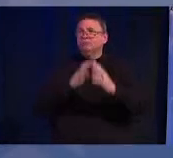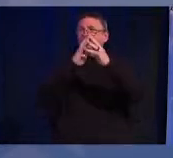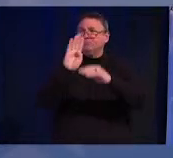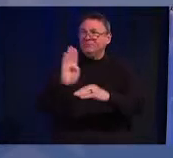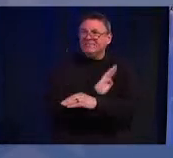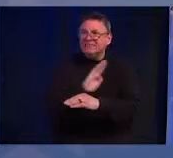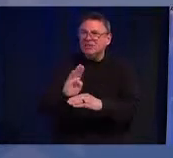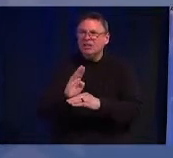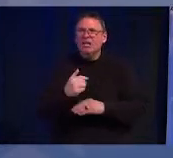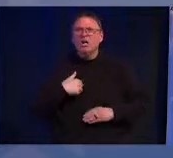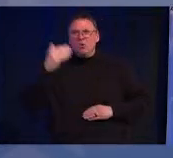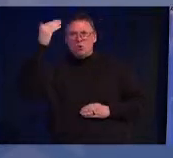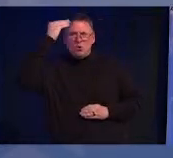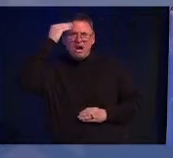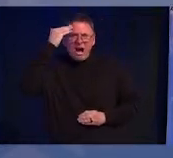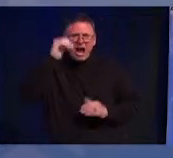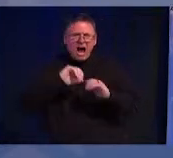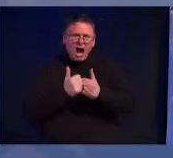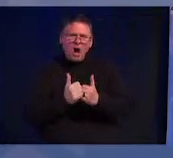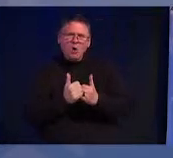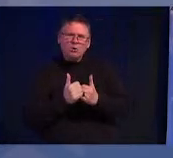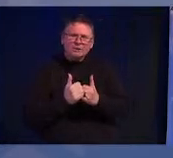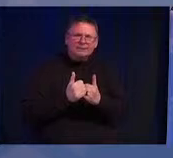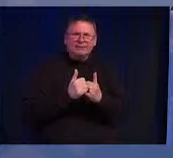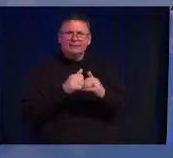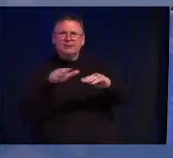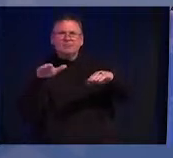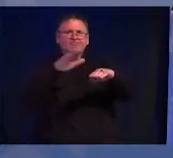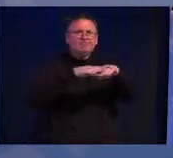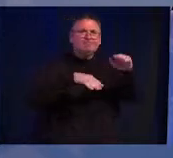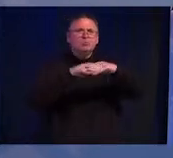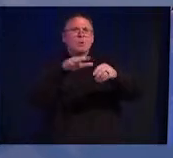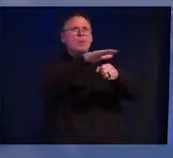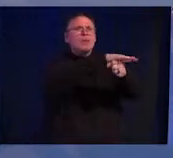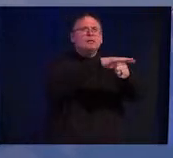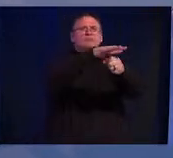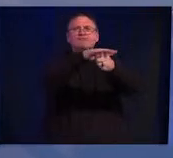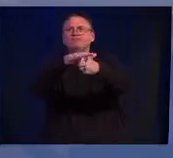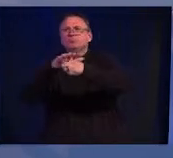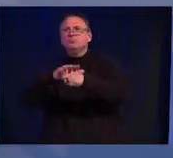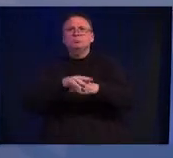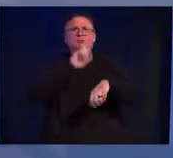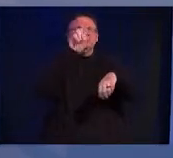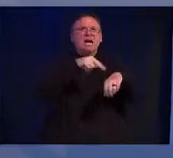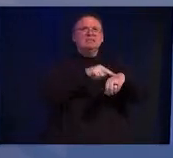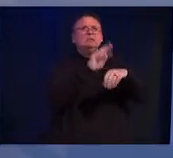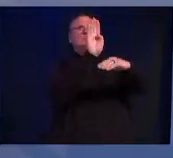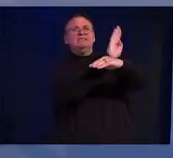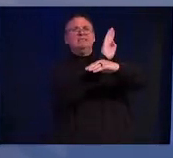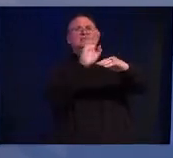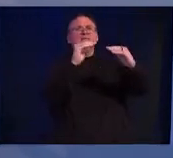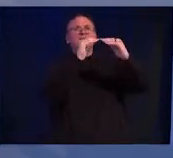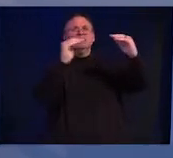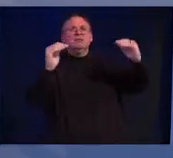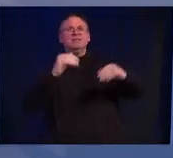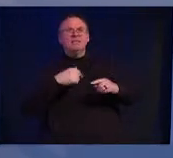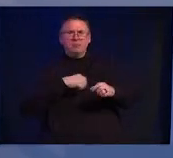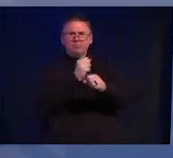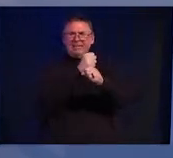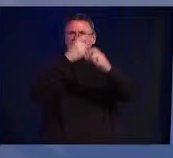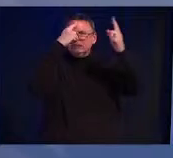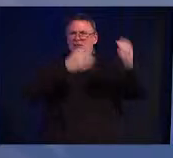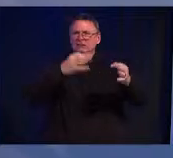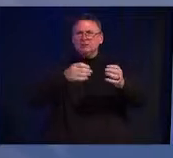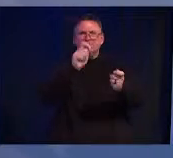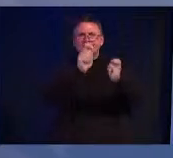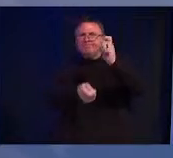Street, into a regional business, then a national business. You've got to make those decisions all the time. And